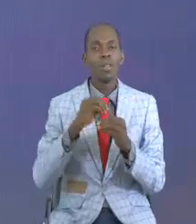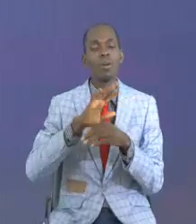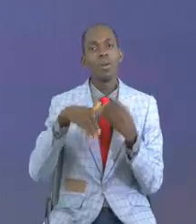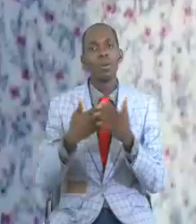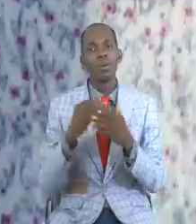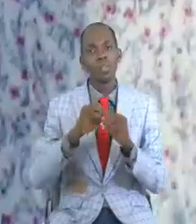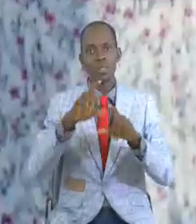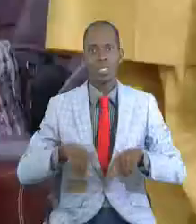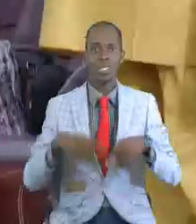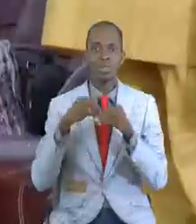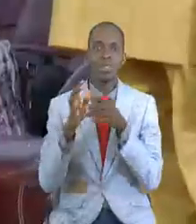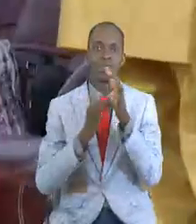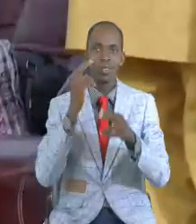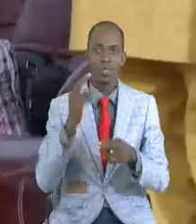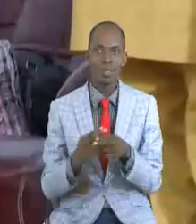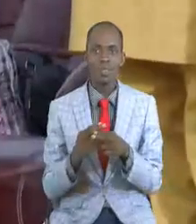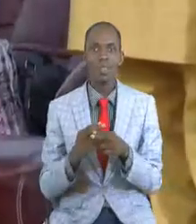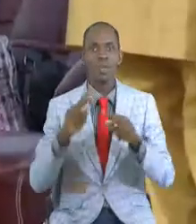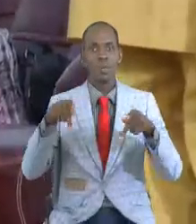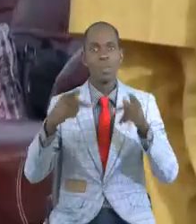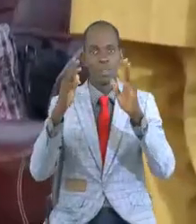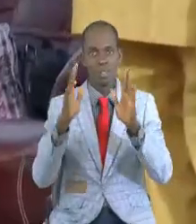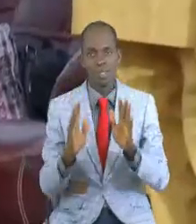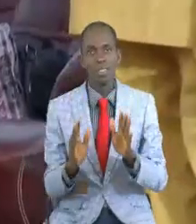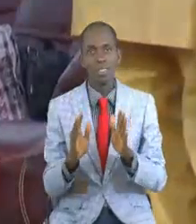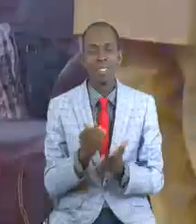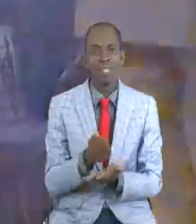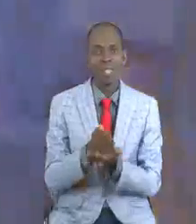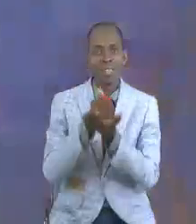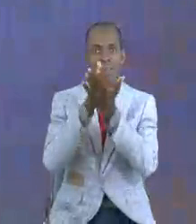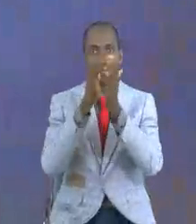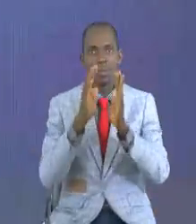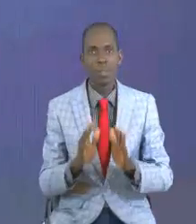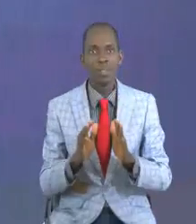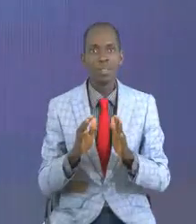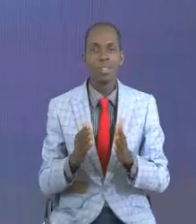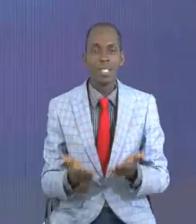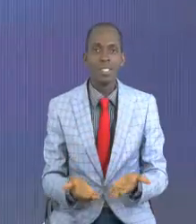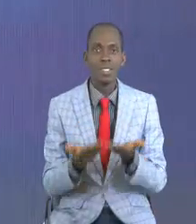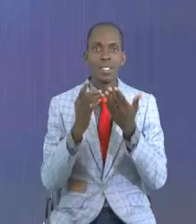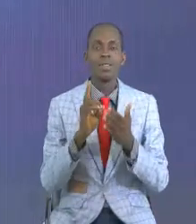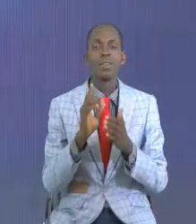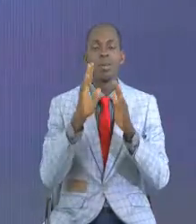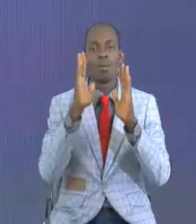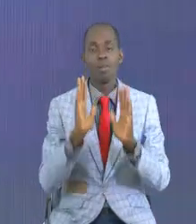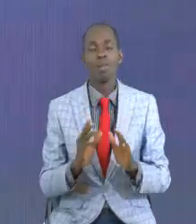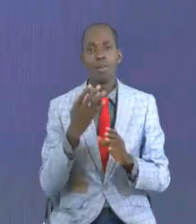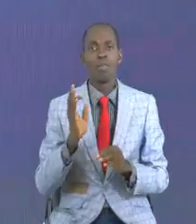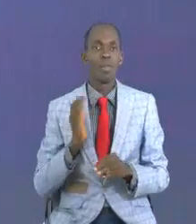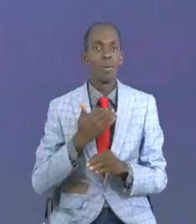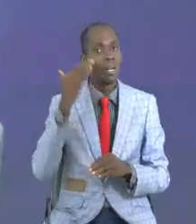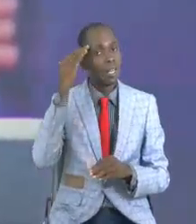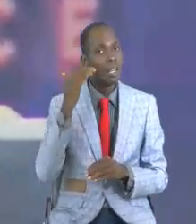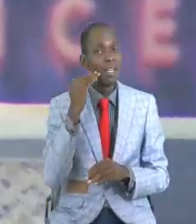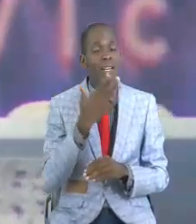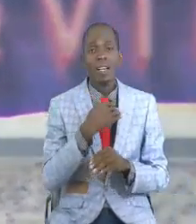name. Provider, helper, lifter up of our heads, and